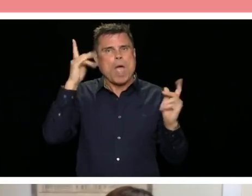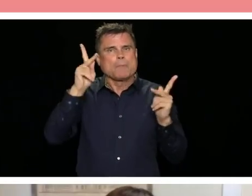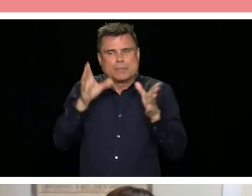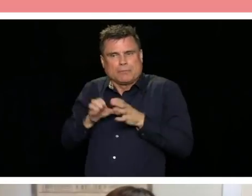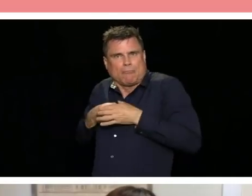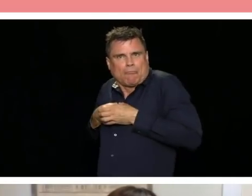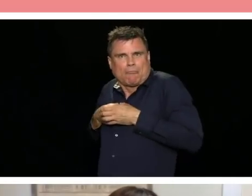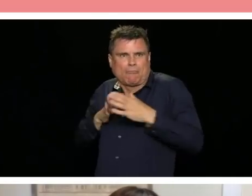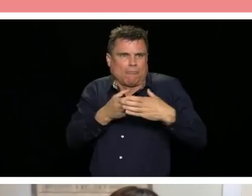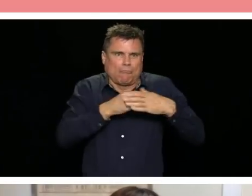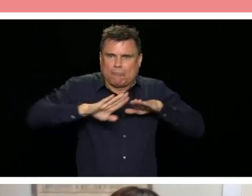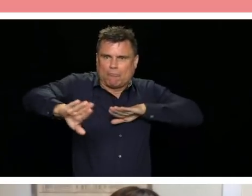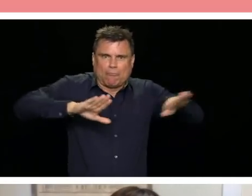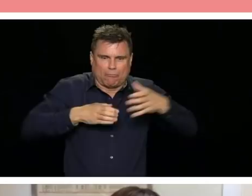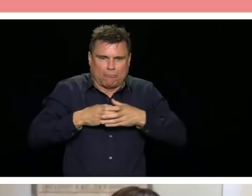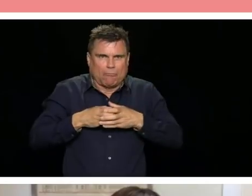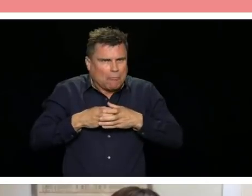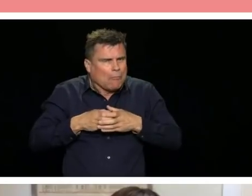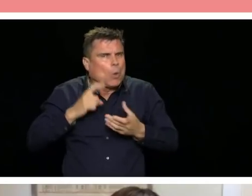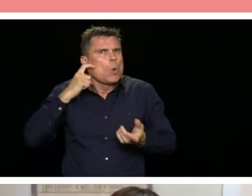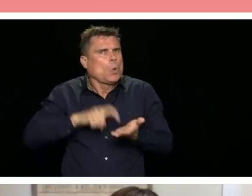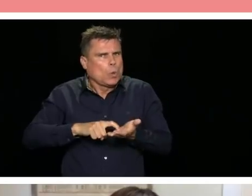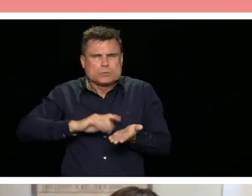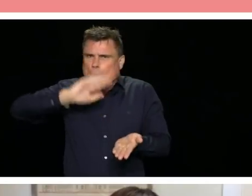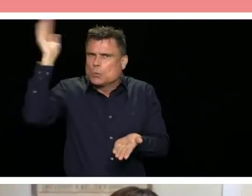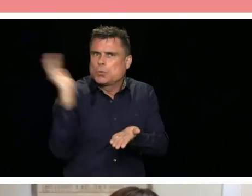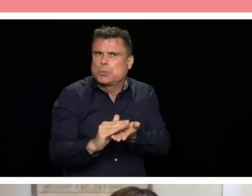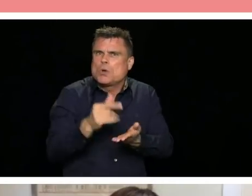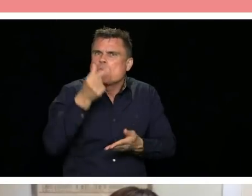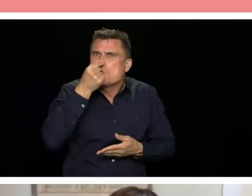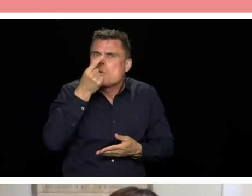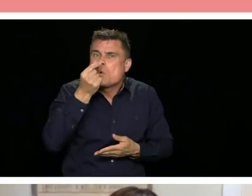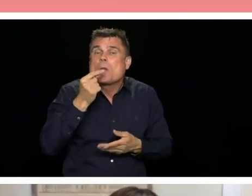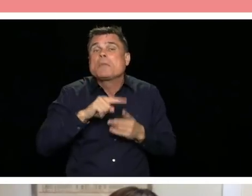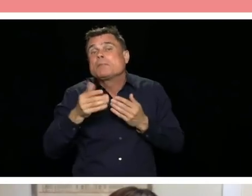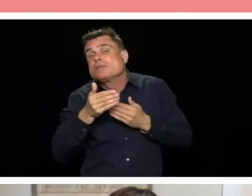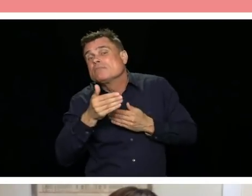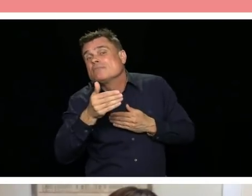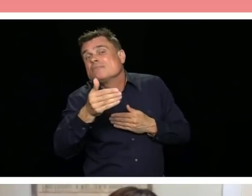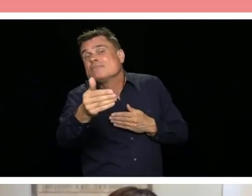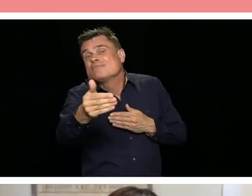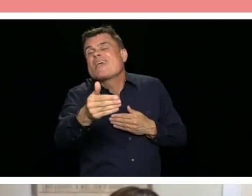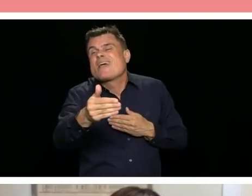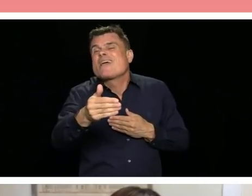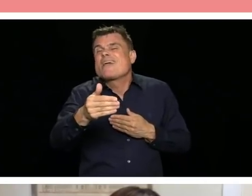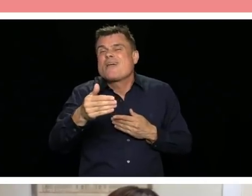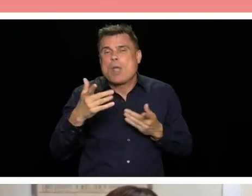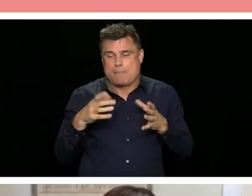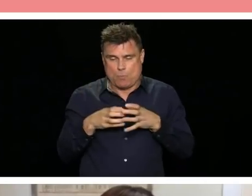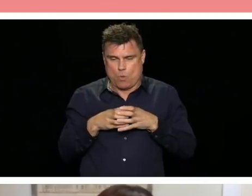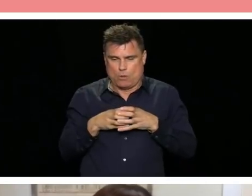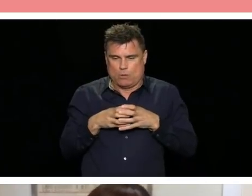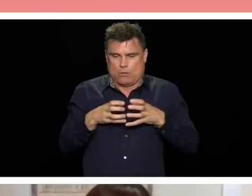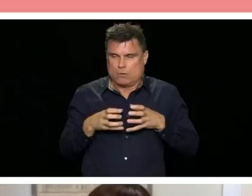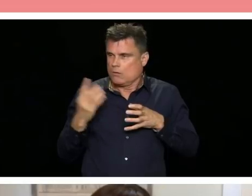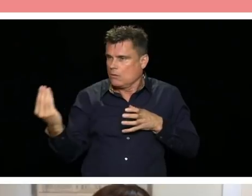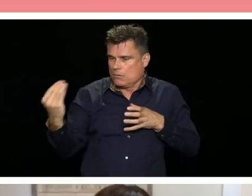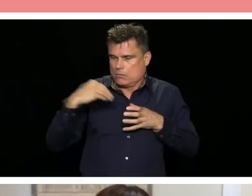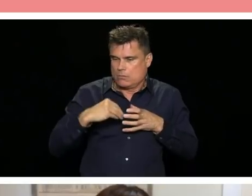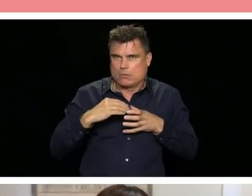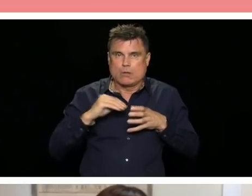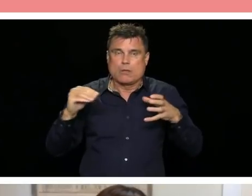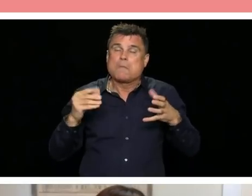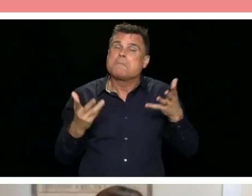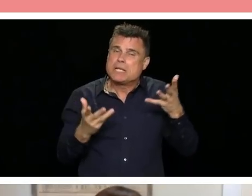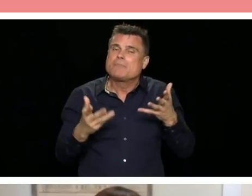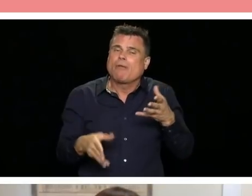for mixing. But I think if we are careful and watch our children and ensure that they